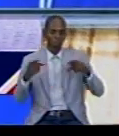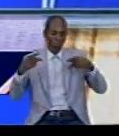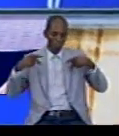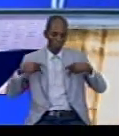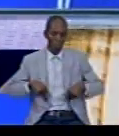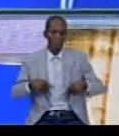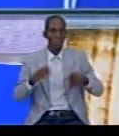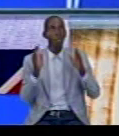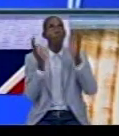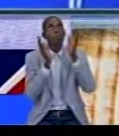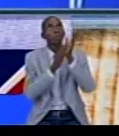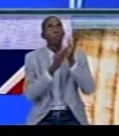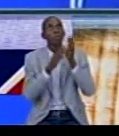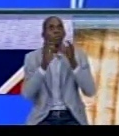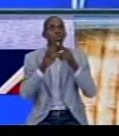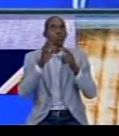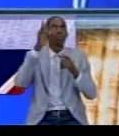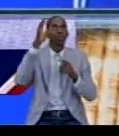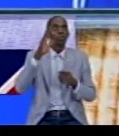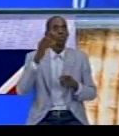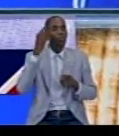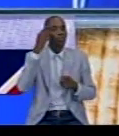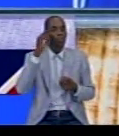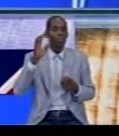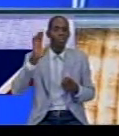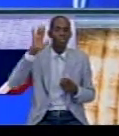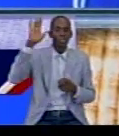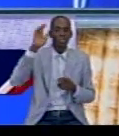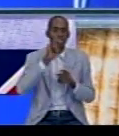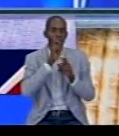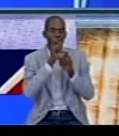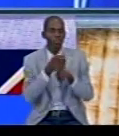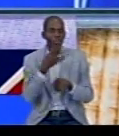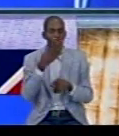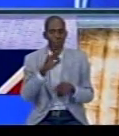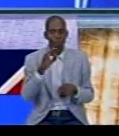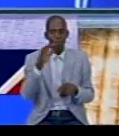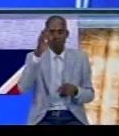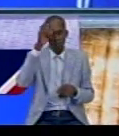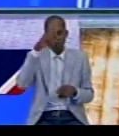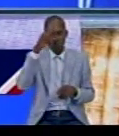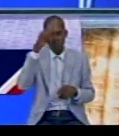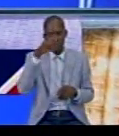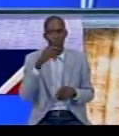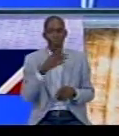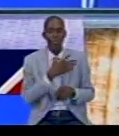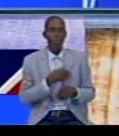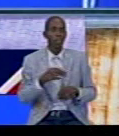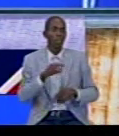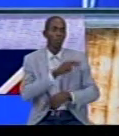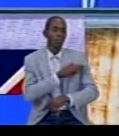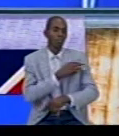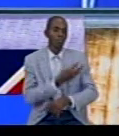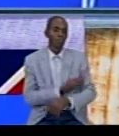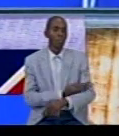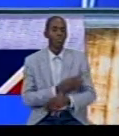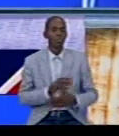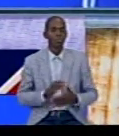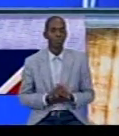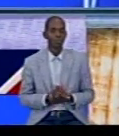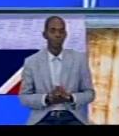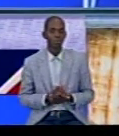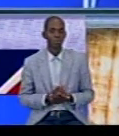praise to God for his gift and wisdom, a gift of